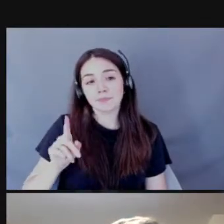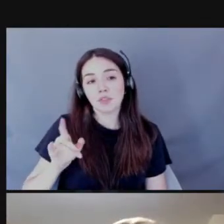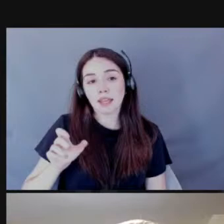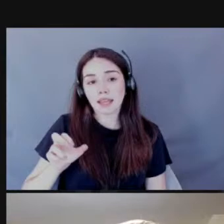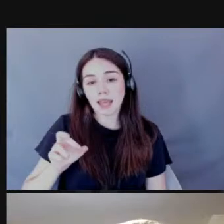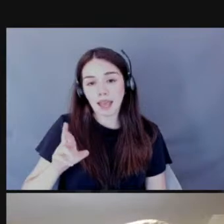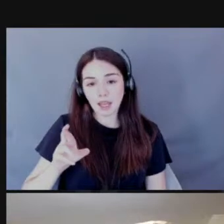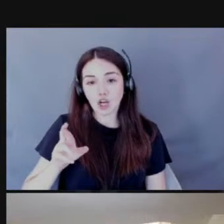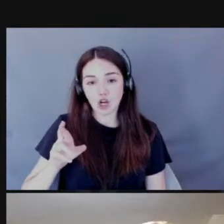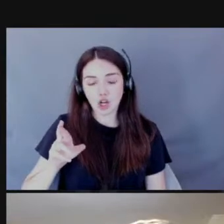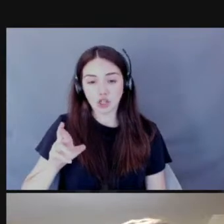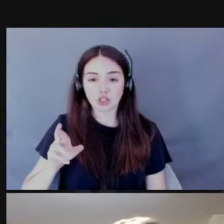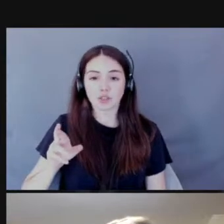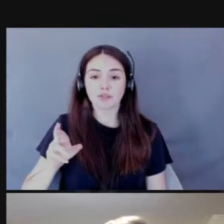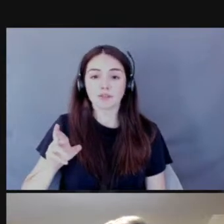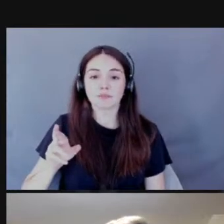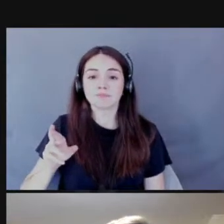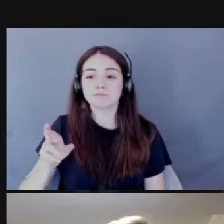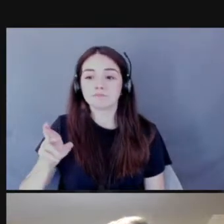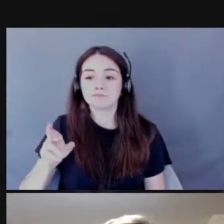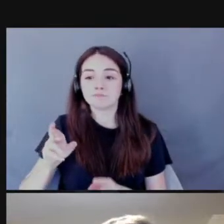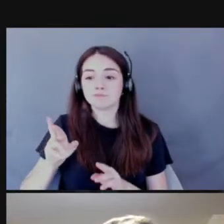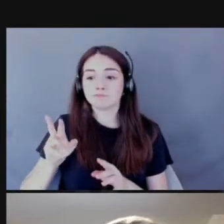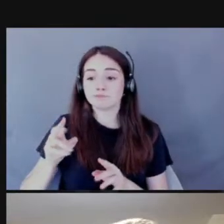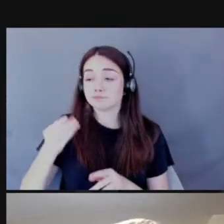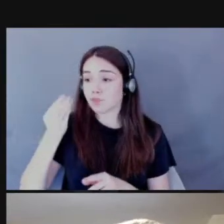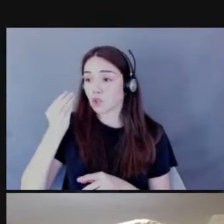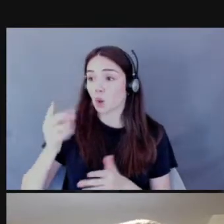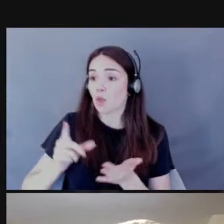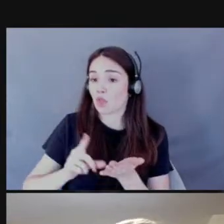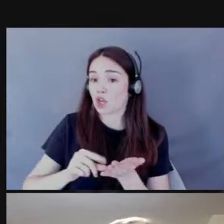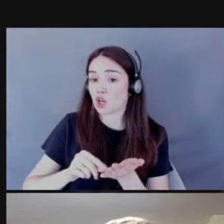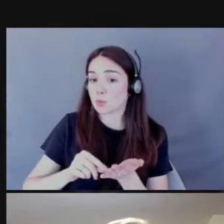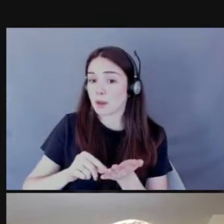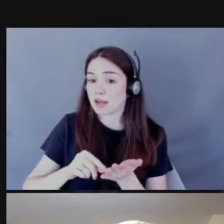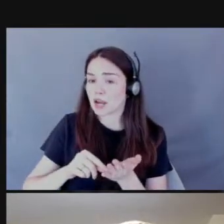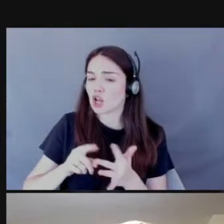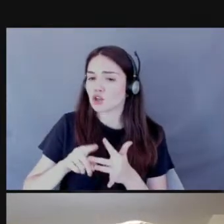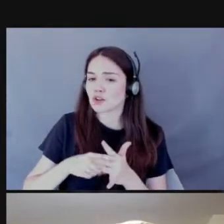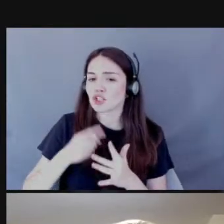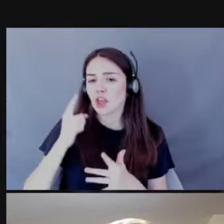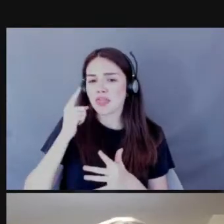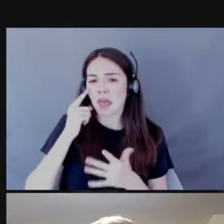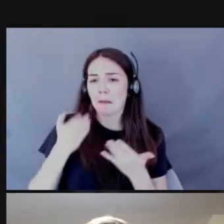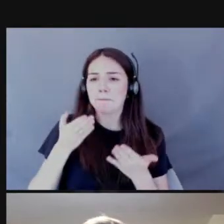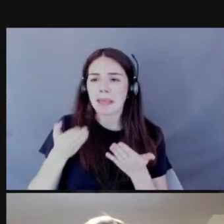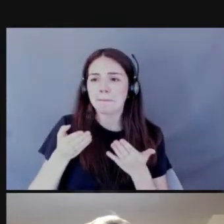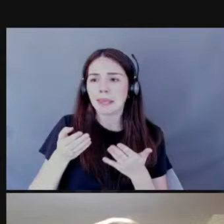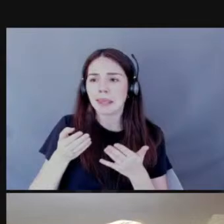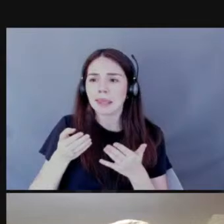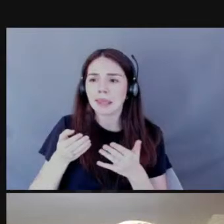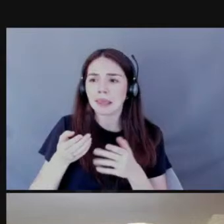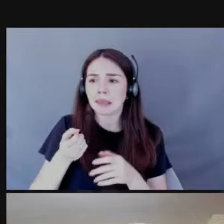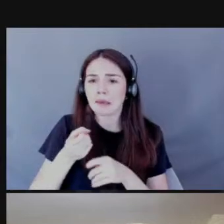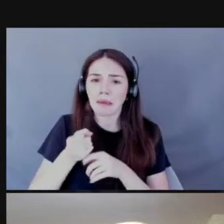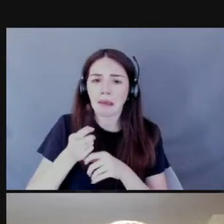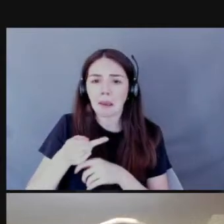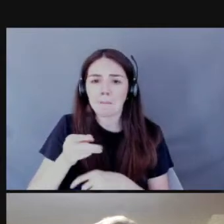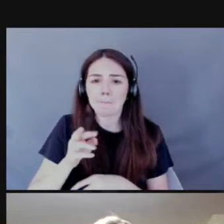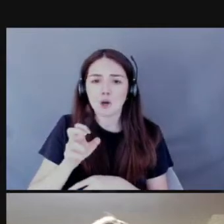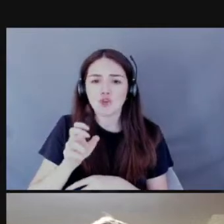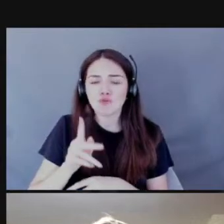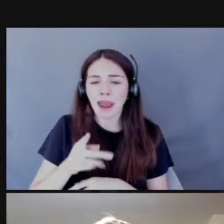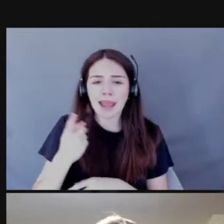to the papers, initially thought that they had seen somebody doing a prank, that somebody was dragging something down the